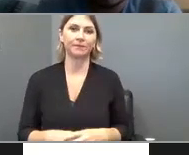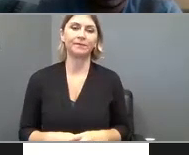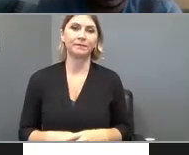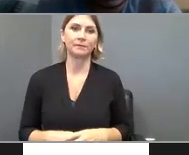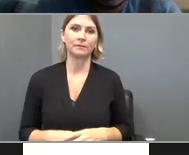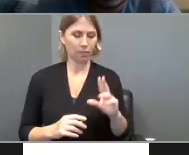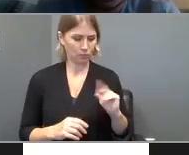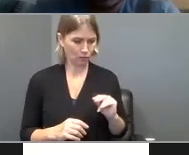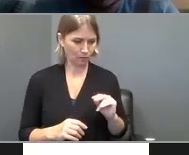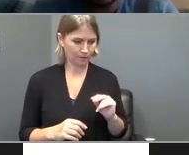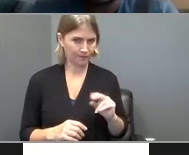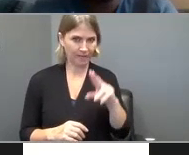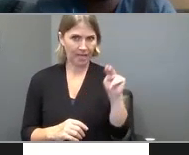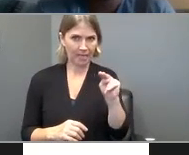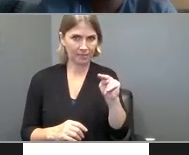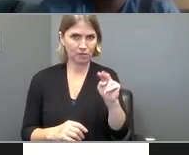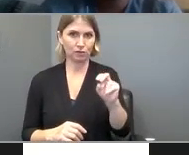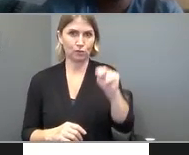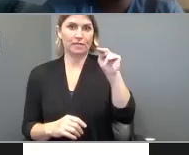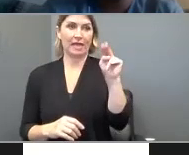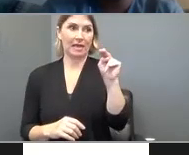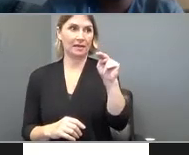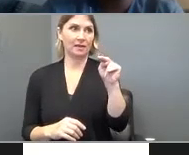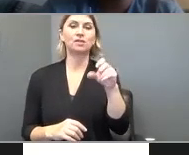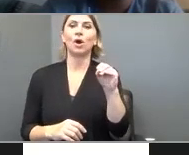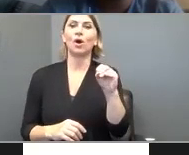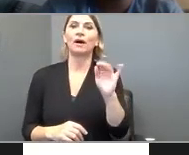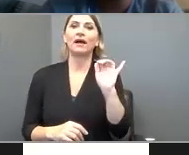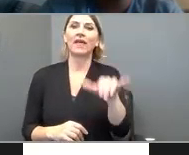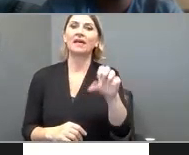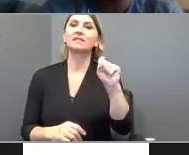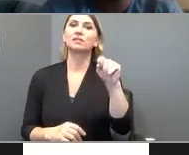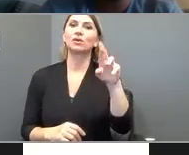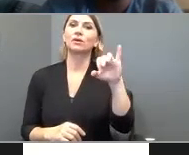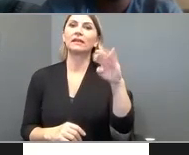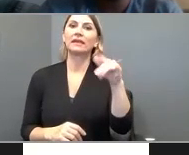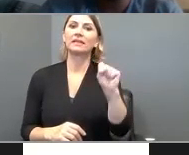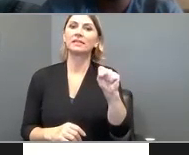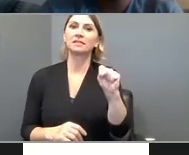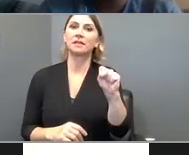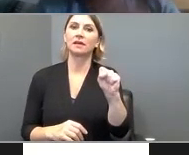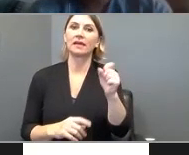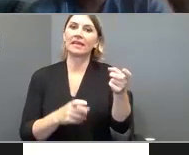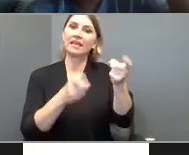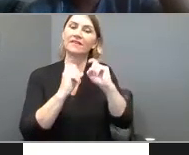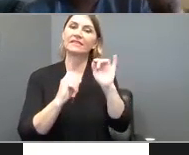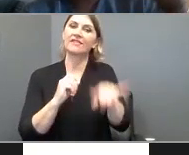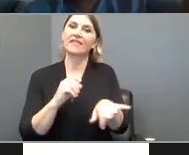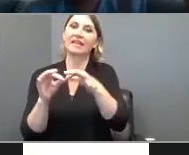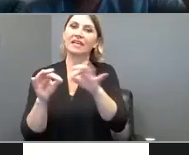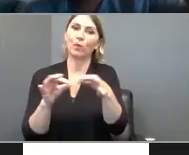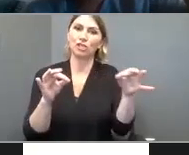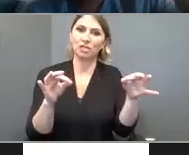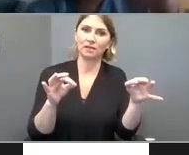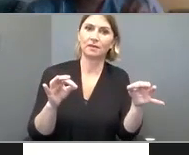to n raised to the power of n, right? Stirling's formula essentially gives us this equation where n factorial can be bounded